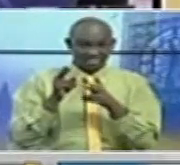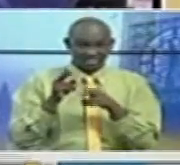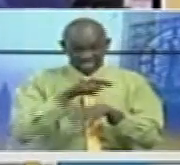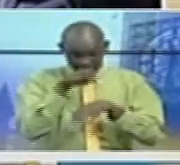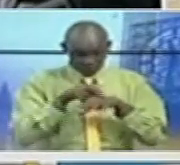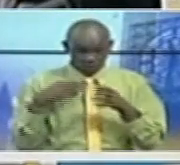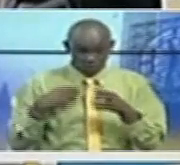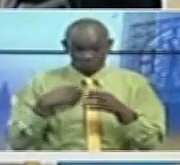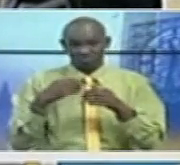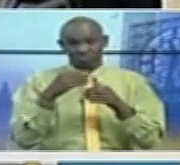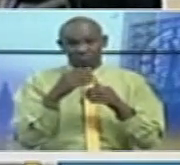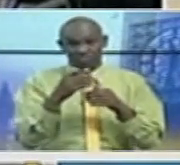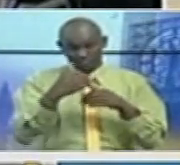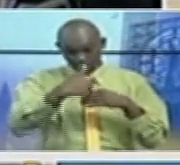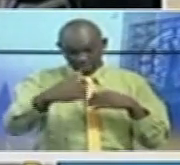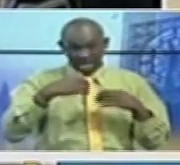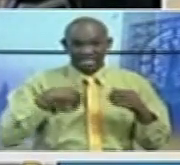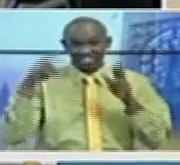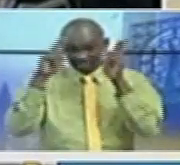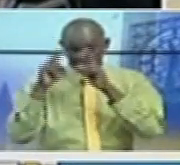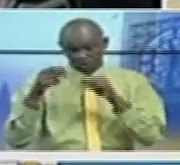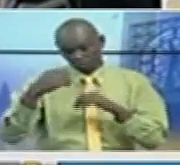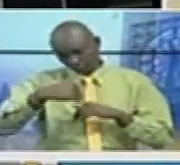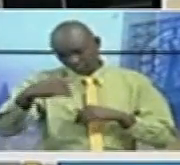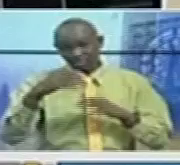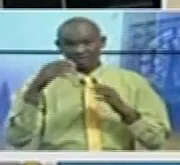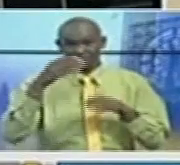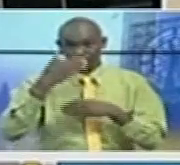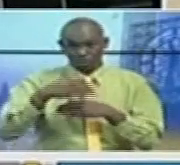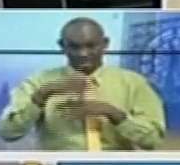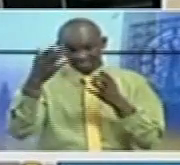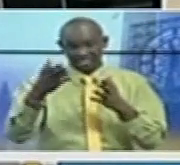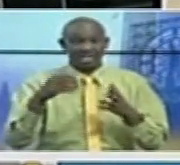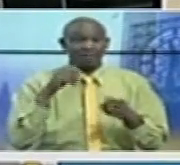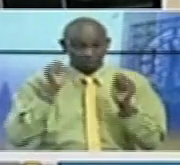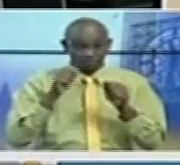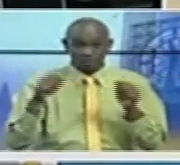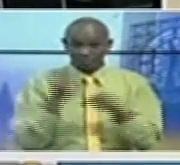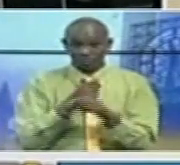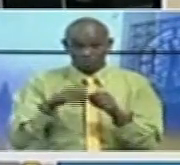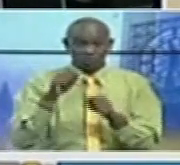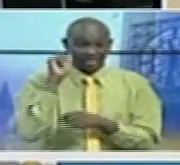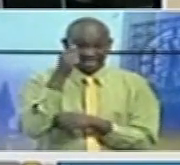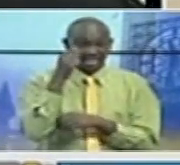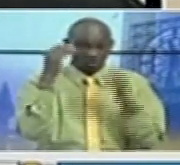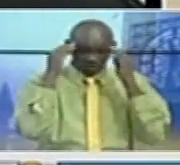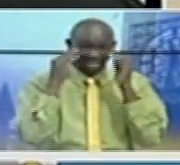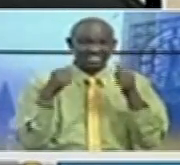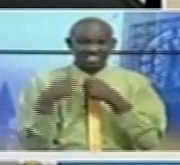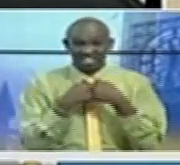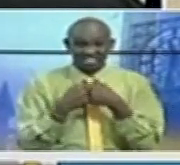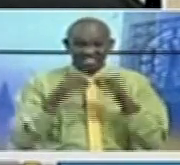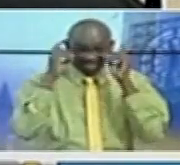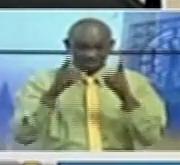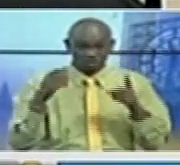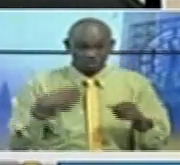national jurisdiction and the international jurisdiction. So somebody cannot actually go to the Kenyan courts, and challenge the decision